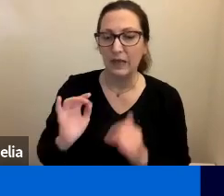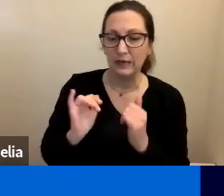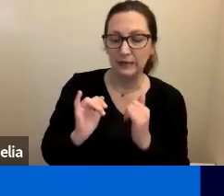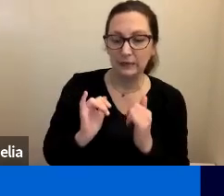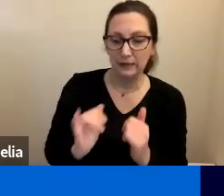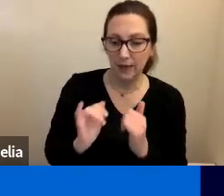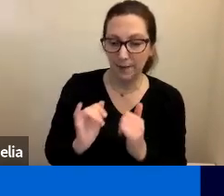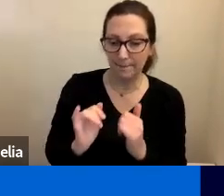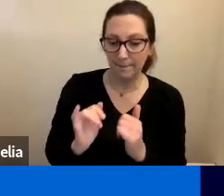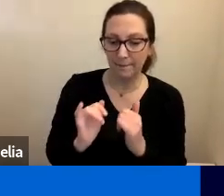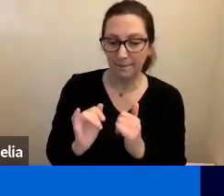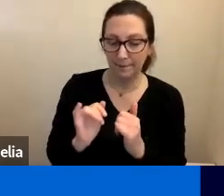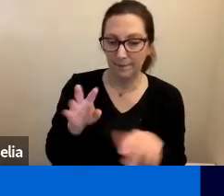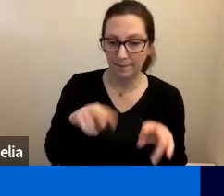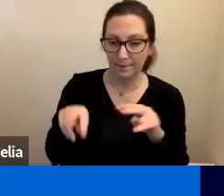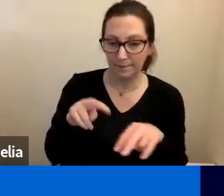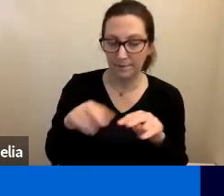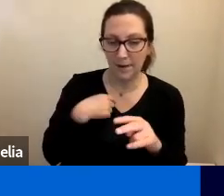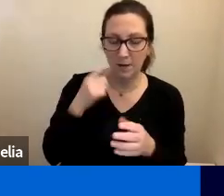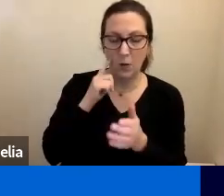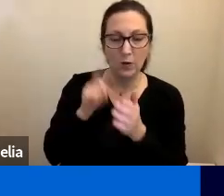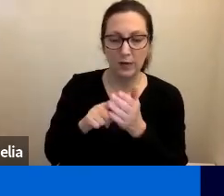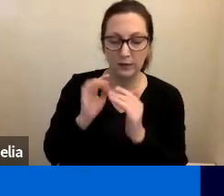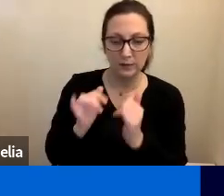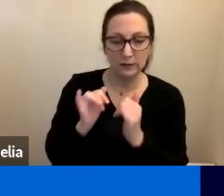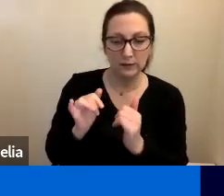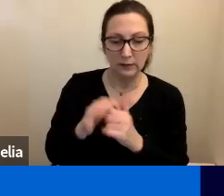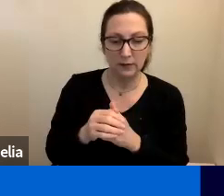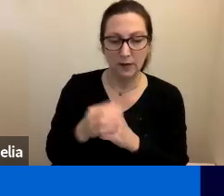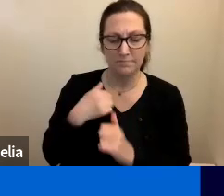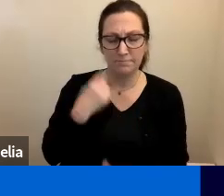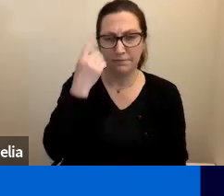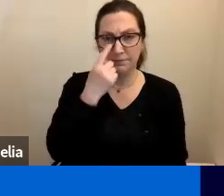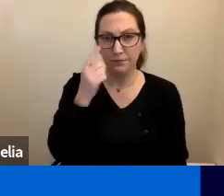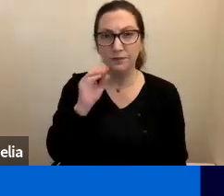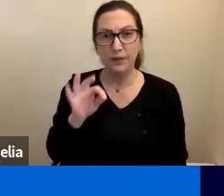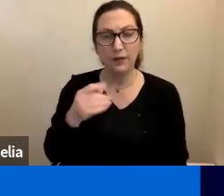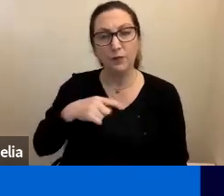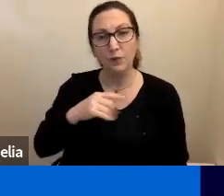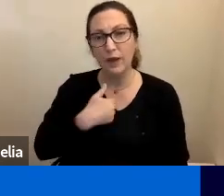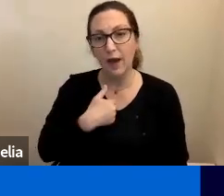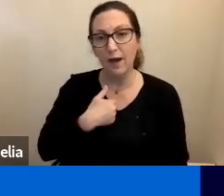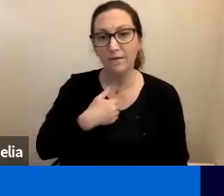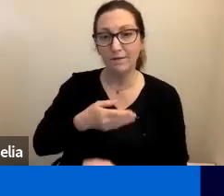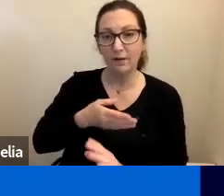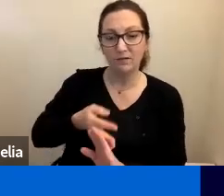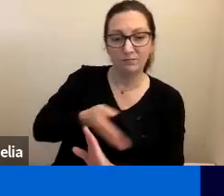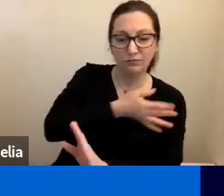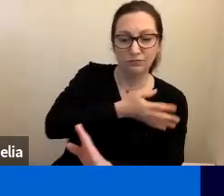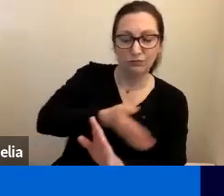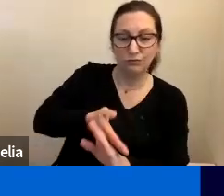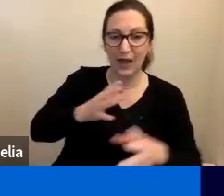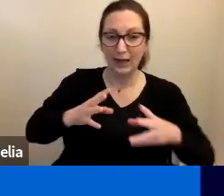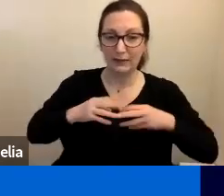same observation and wondering if we have historic acceptance rates